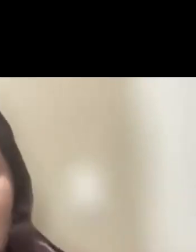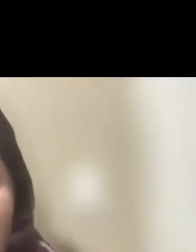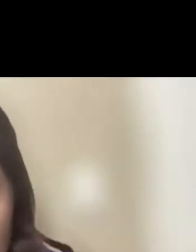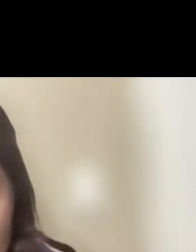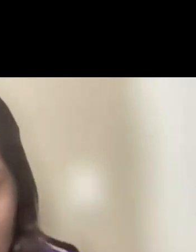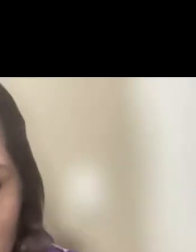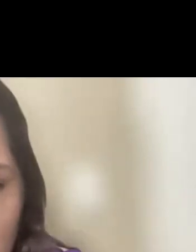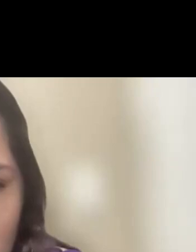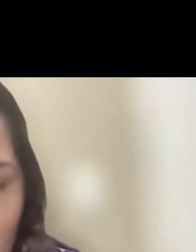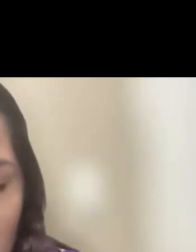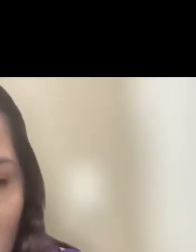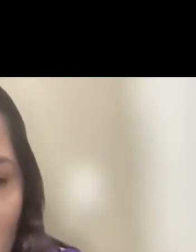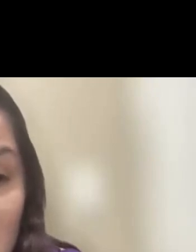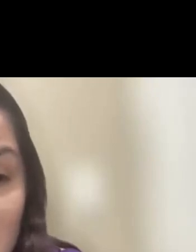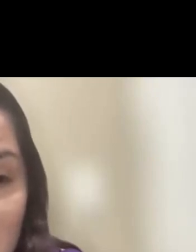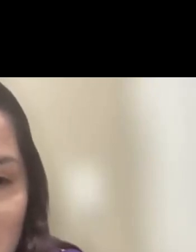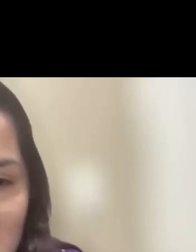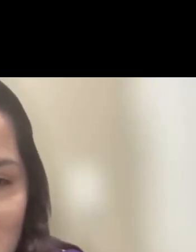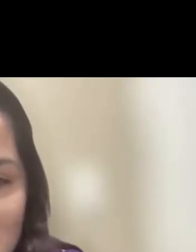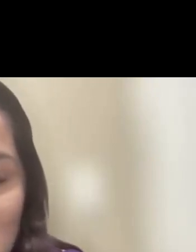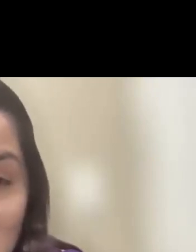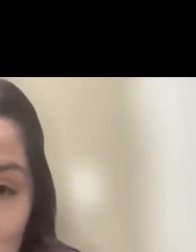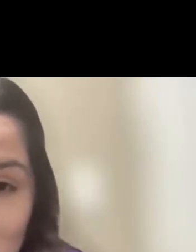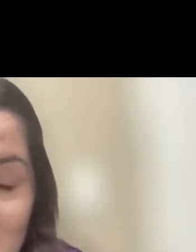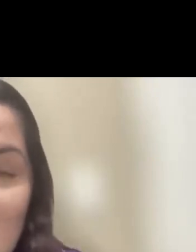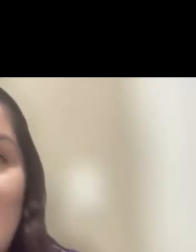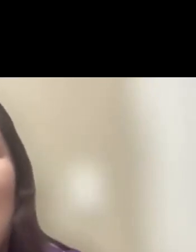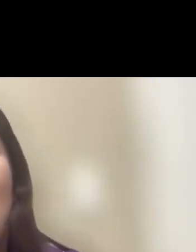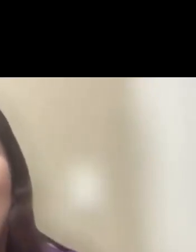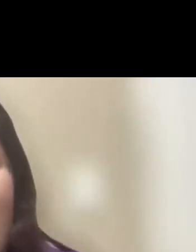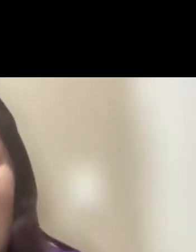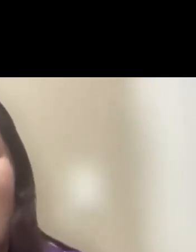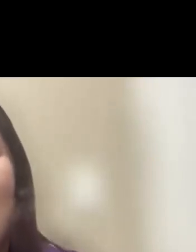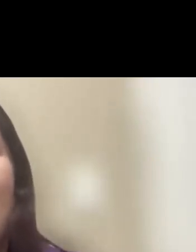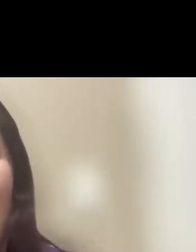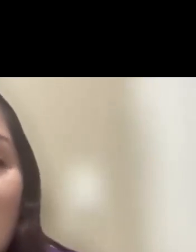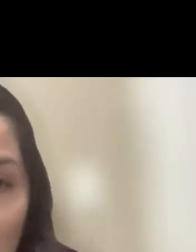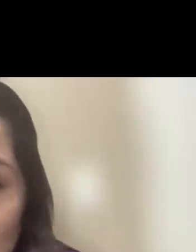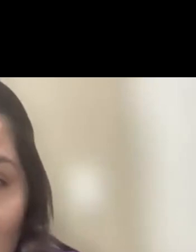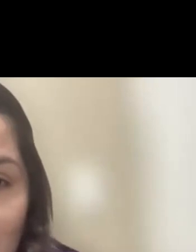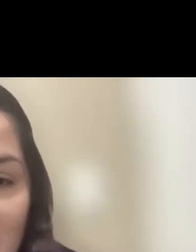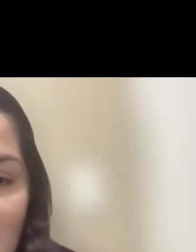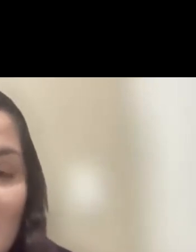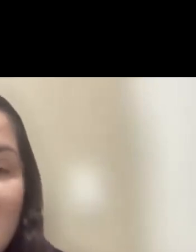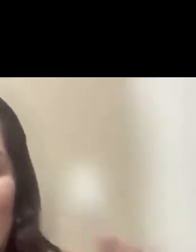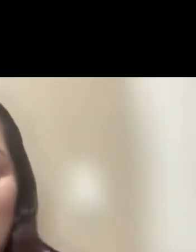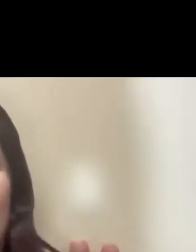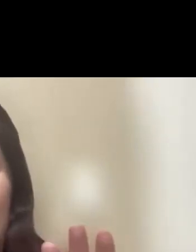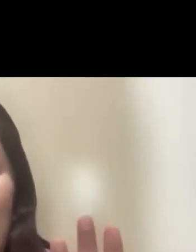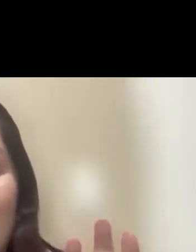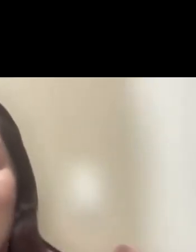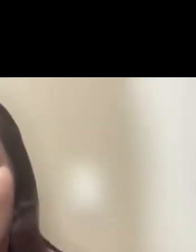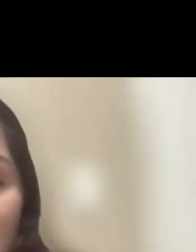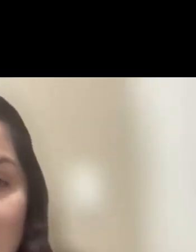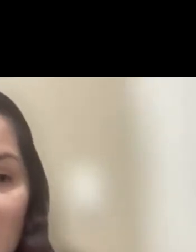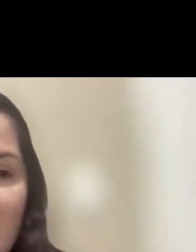and he started swinging at them. So I just couldn't believe that that was happening. So I became really upset. We took him out of the program, but again, we didn't